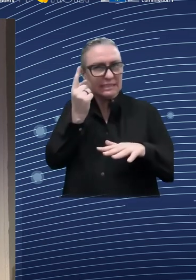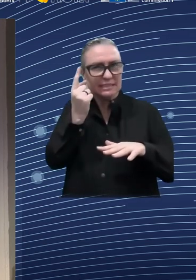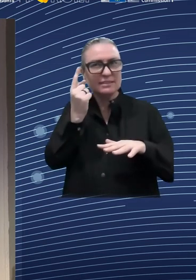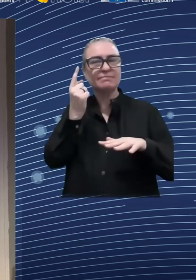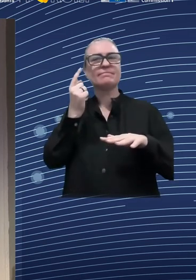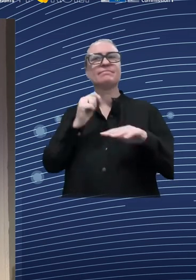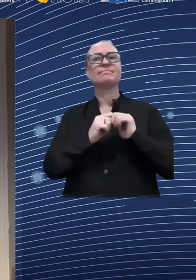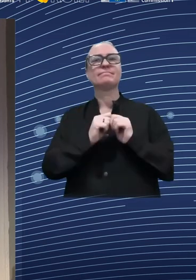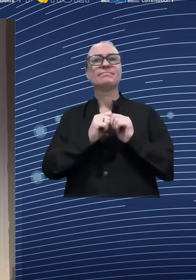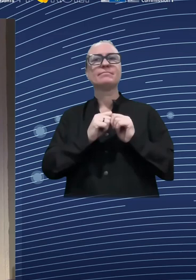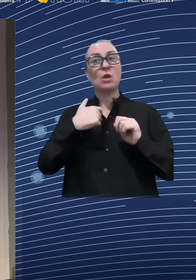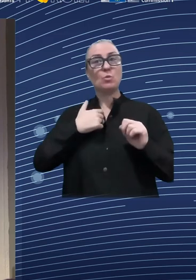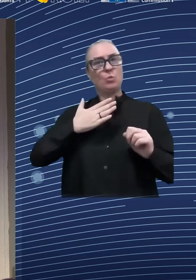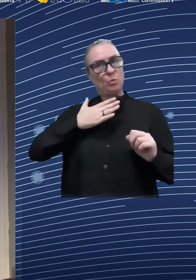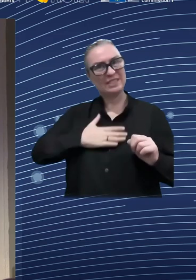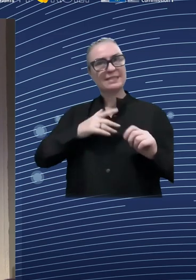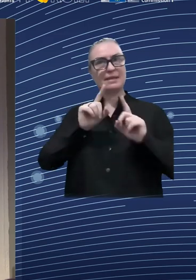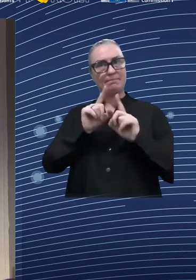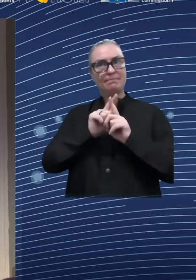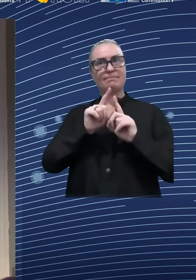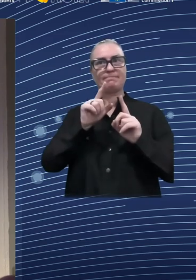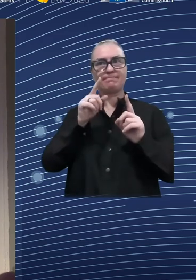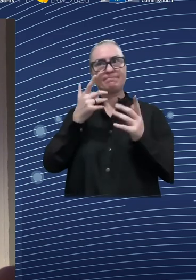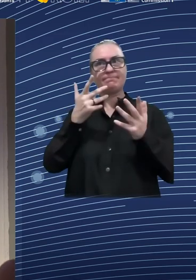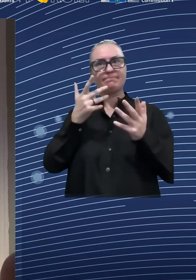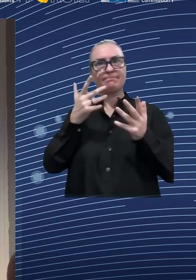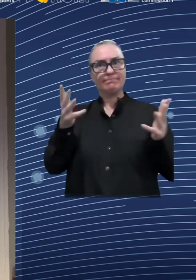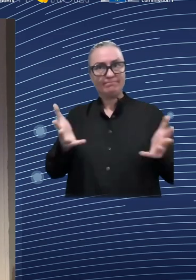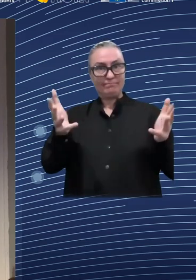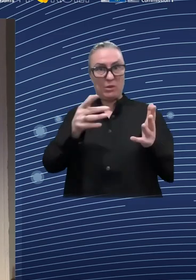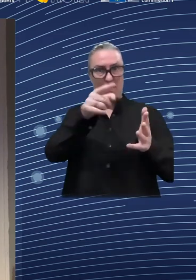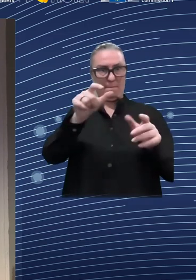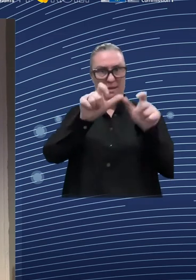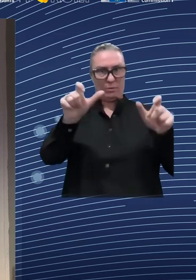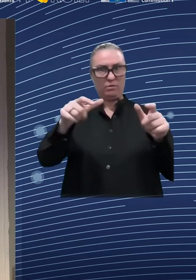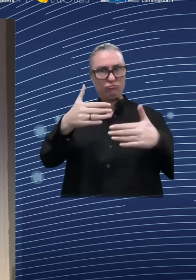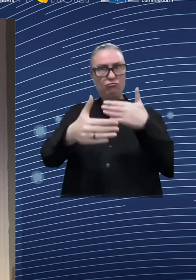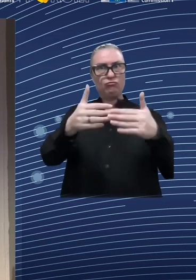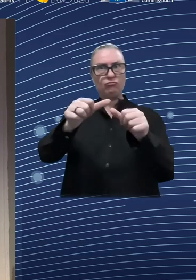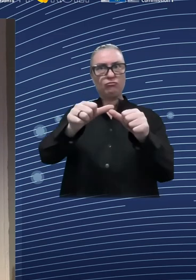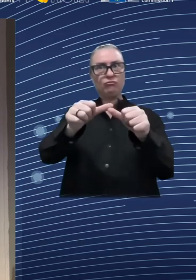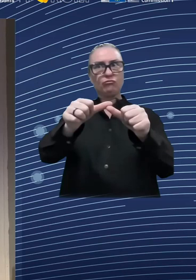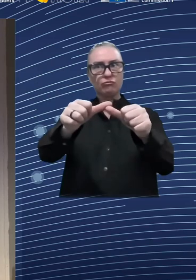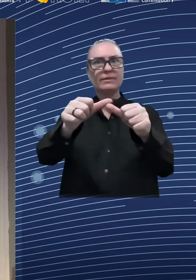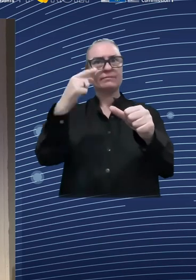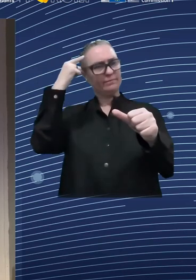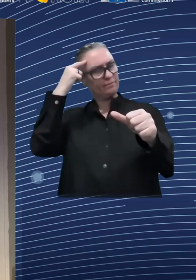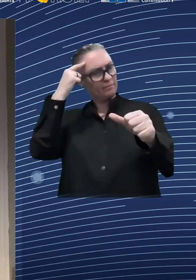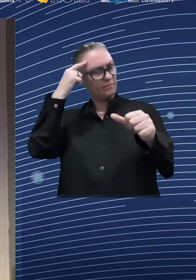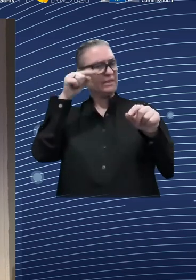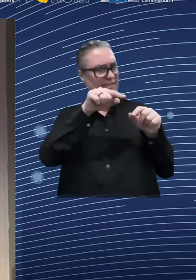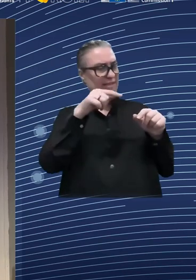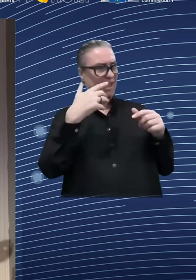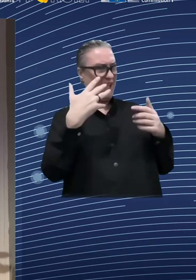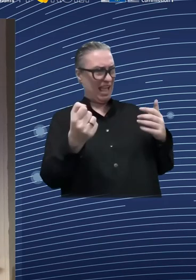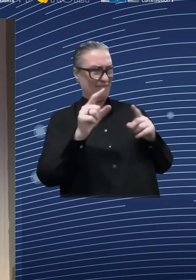the skills you need, and I have the obligation of providing you with it. And that's not the right approach. I mean, it doesn't work, and it won't work,